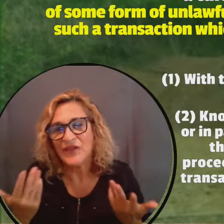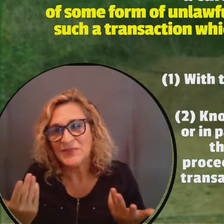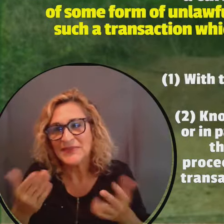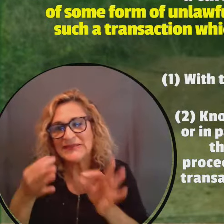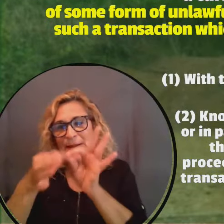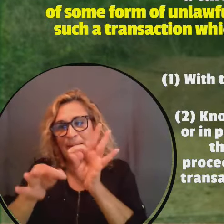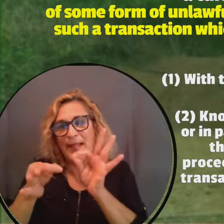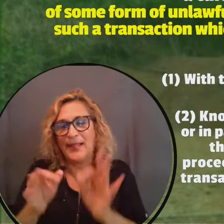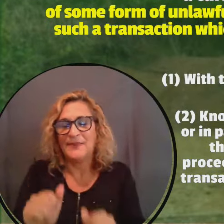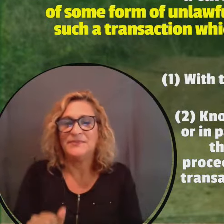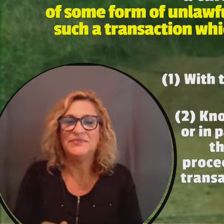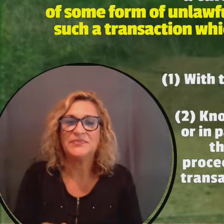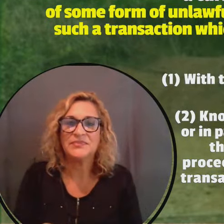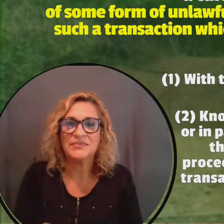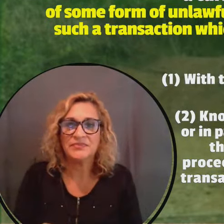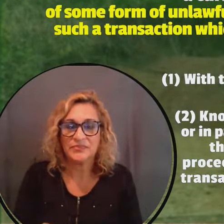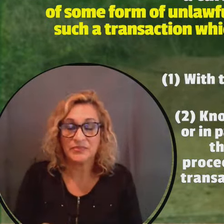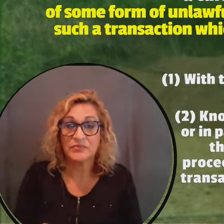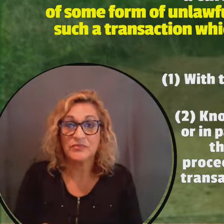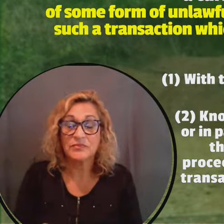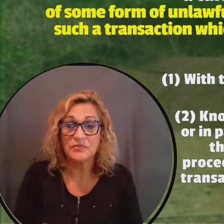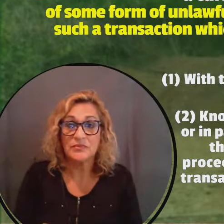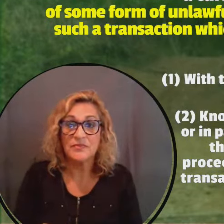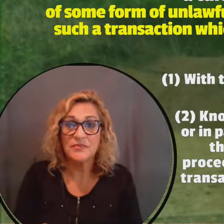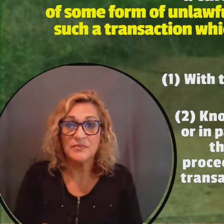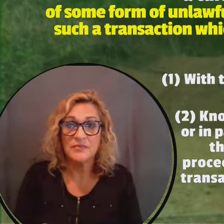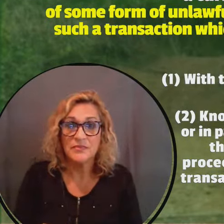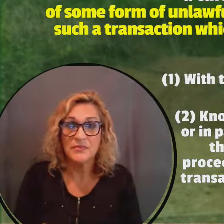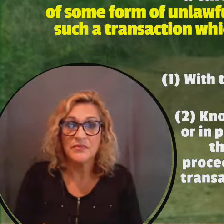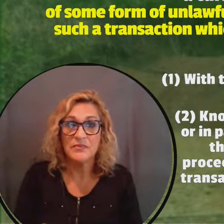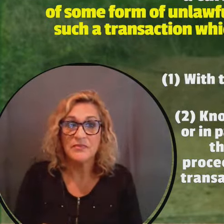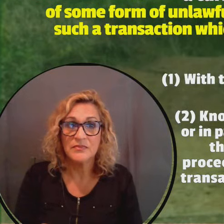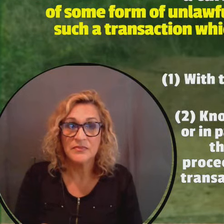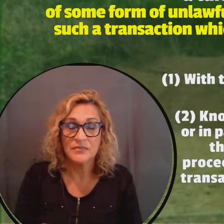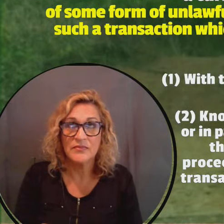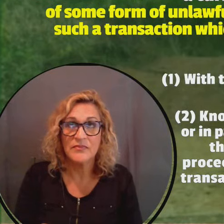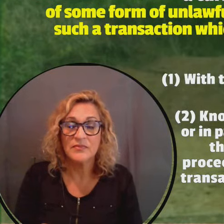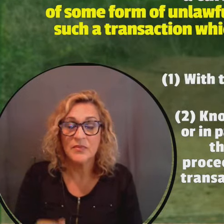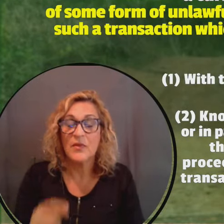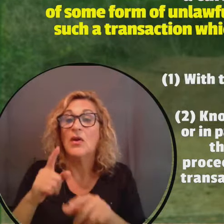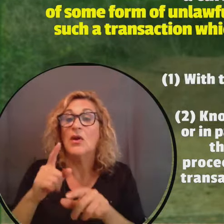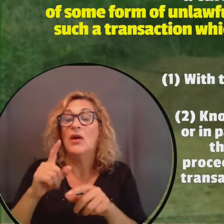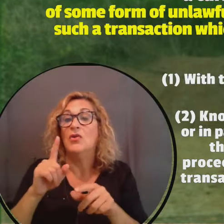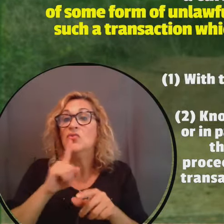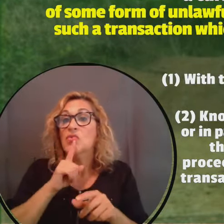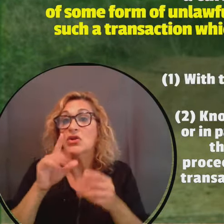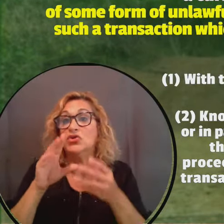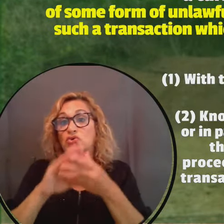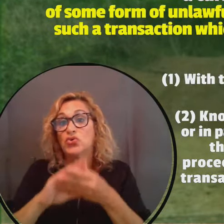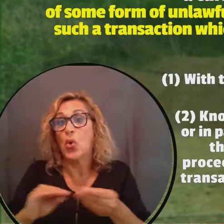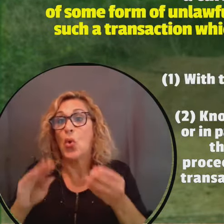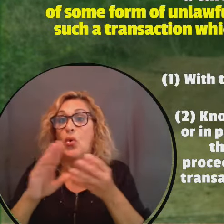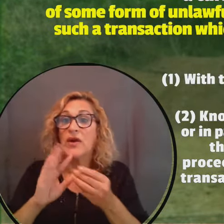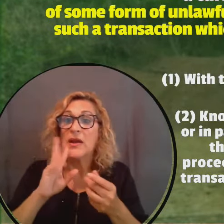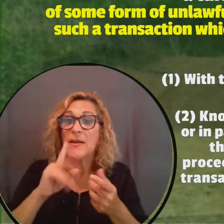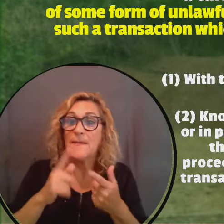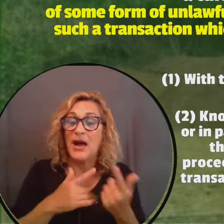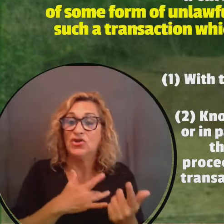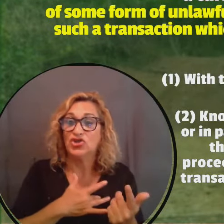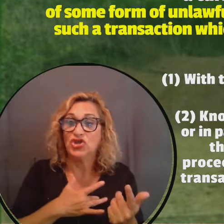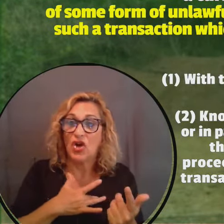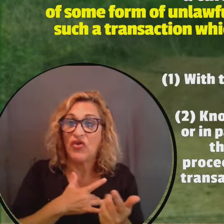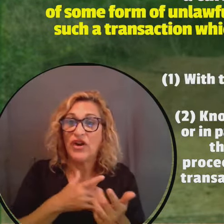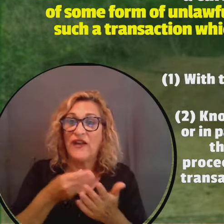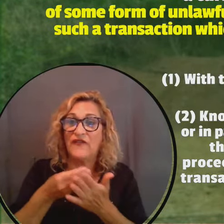The sort of the longer, I think, story around charity fraud and money laundering that I think is worth